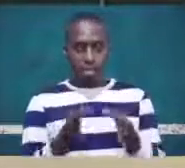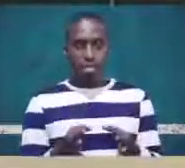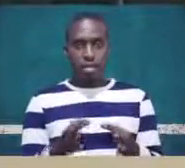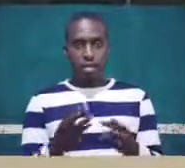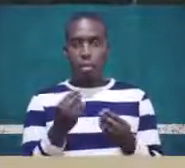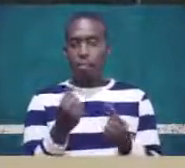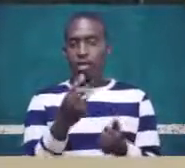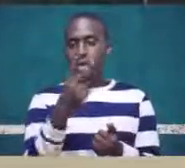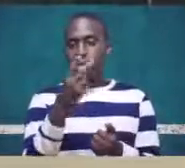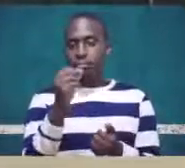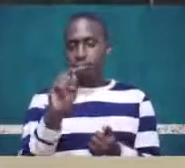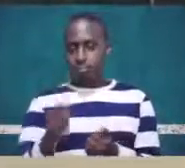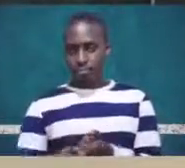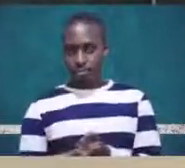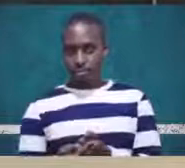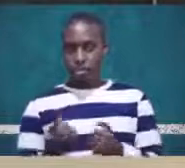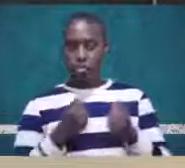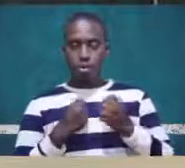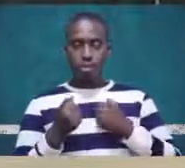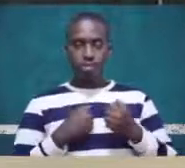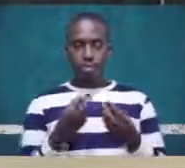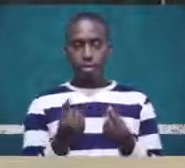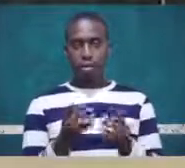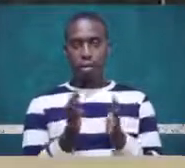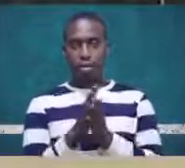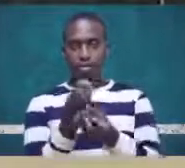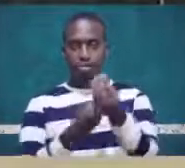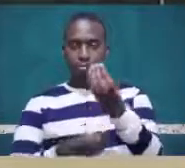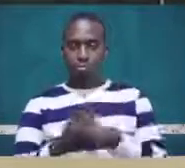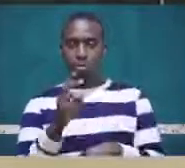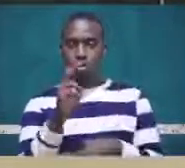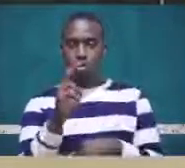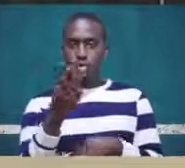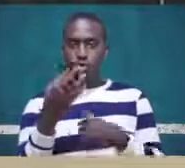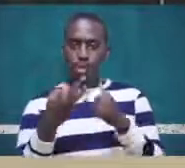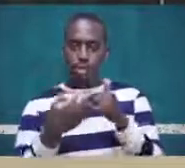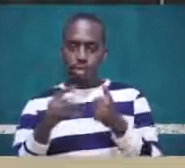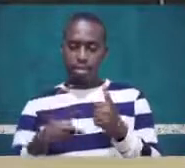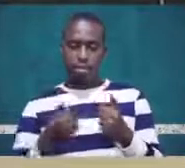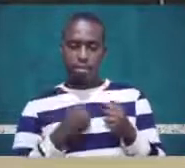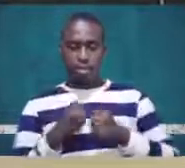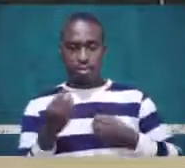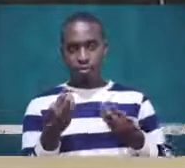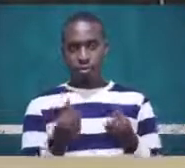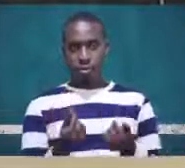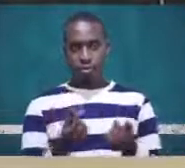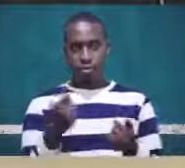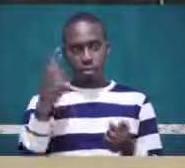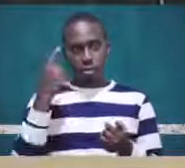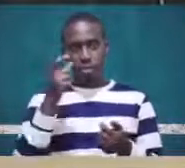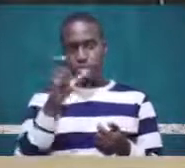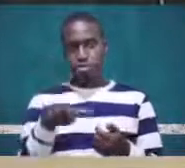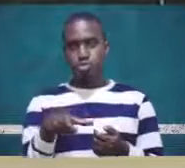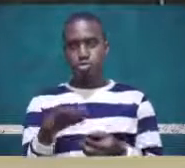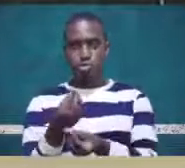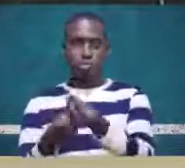a cost of 20,000 Rwanda francs and sold it at 28,000 Rwanda francs to a